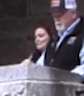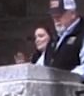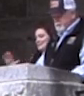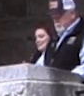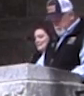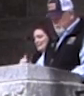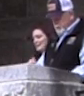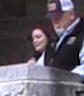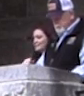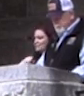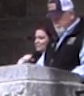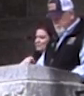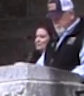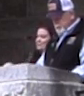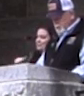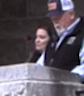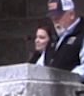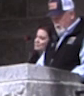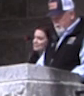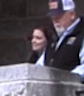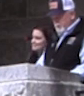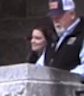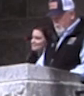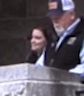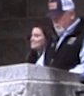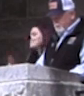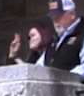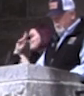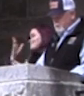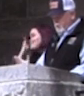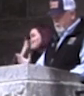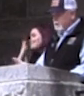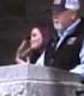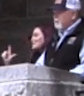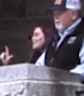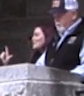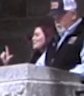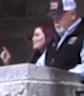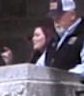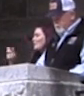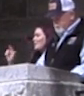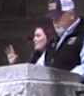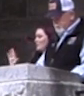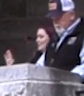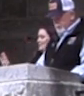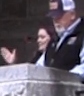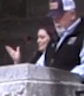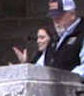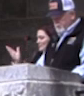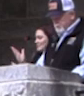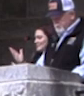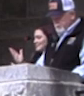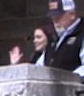life to protect theirs. We honor and thank Corporal Luther H. Story for his service